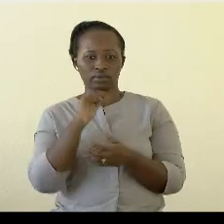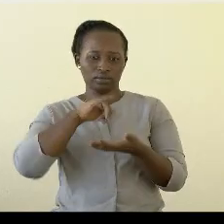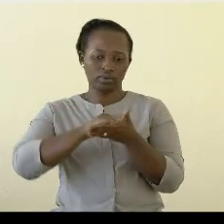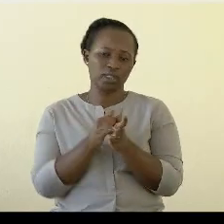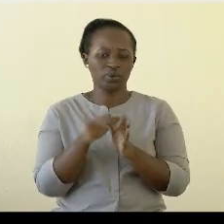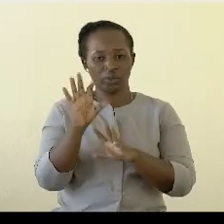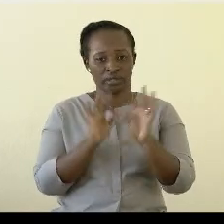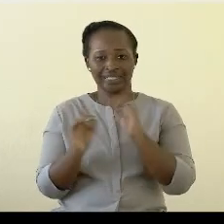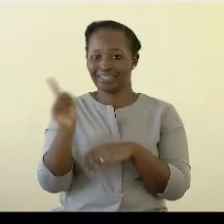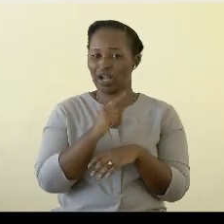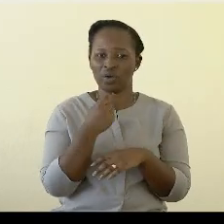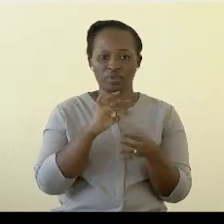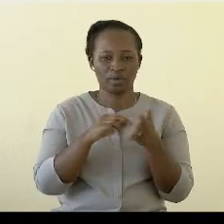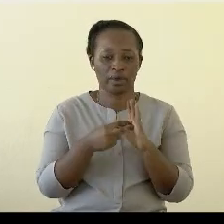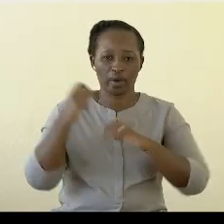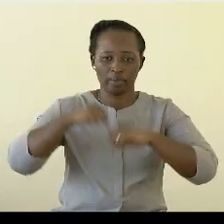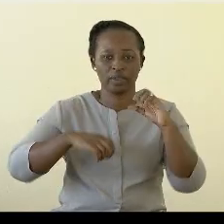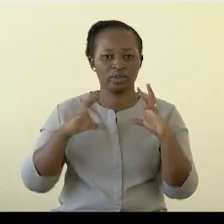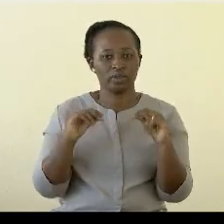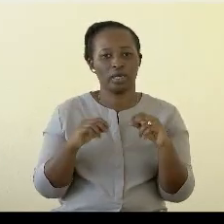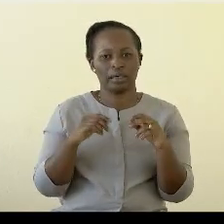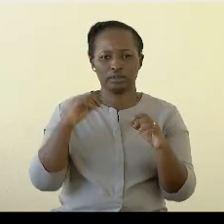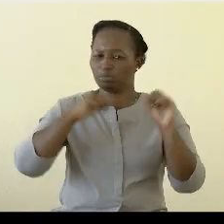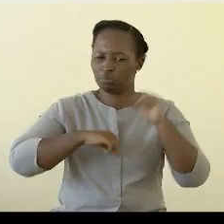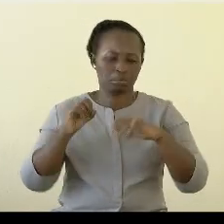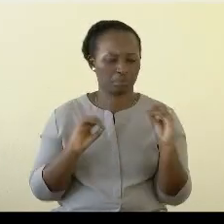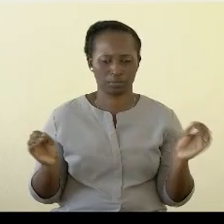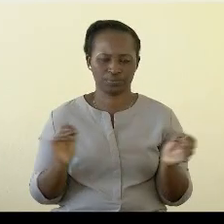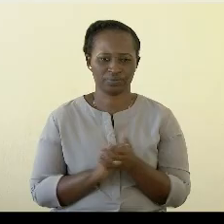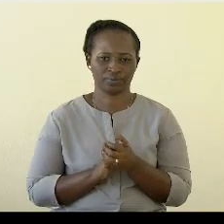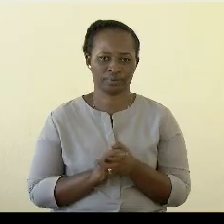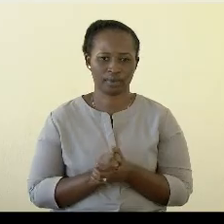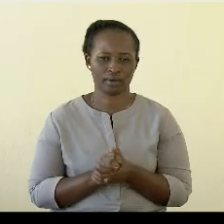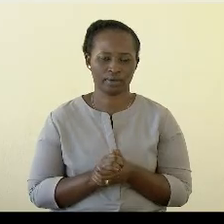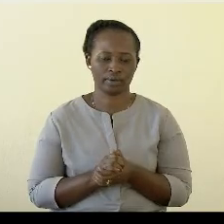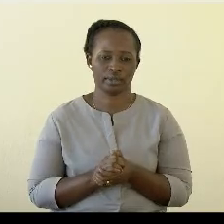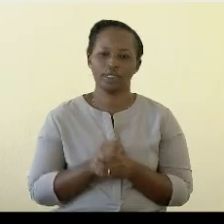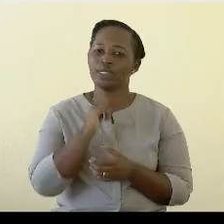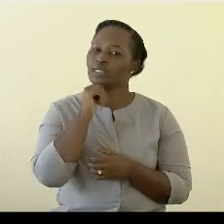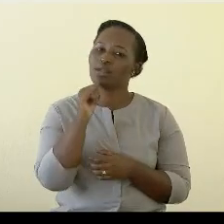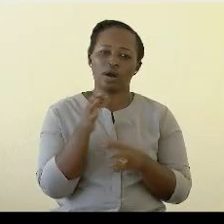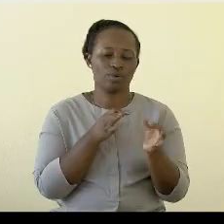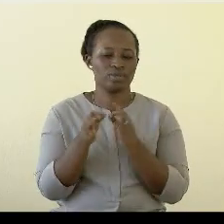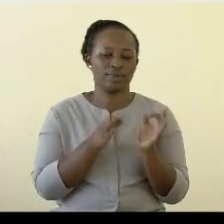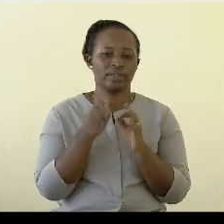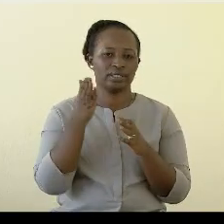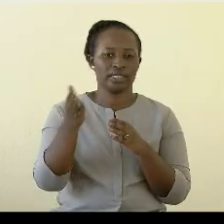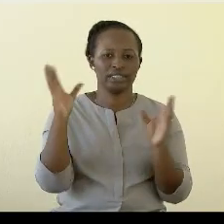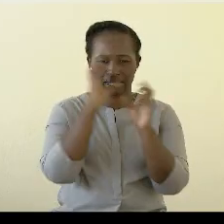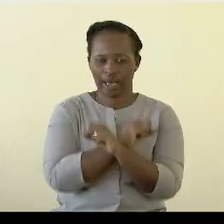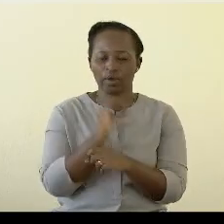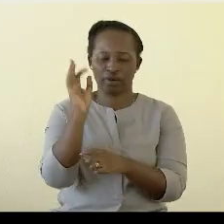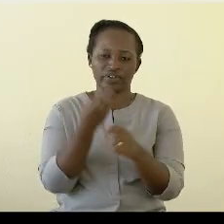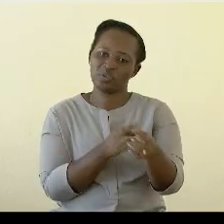that it is overpopulation. It is competition. it doesn't mean that there is lack of